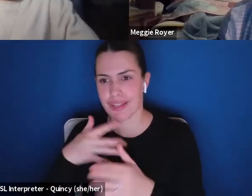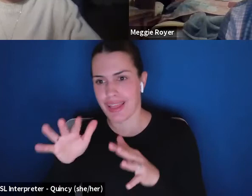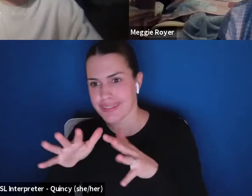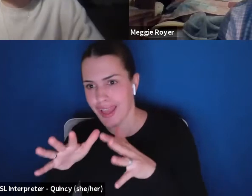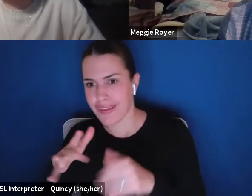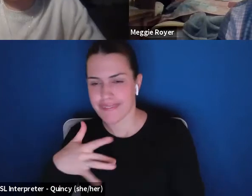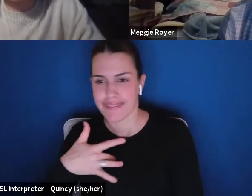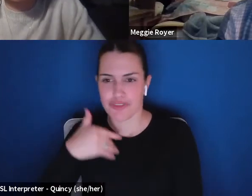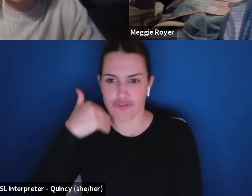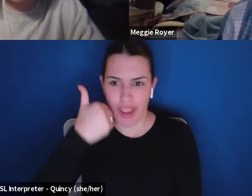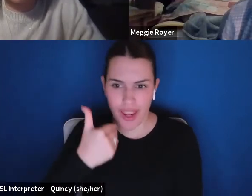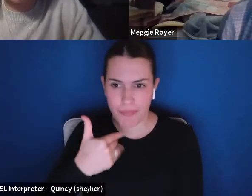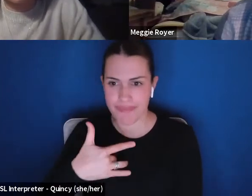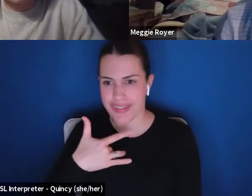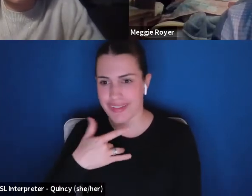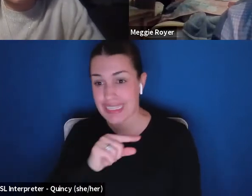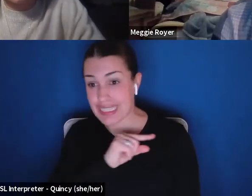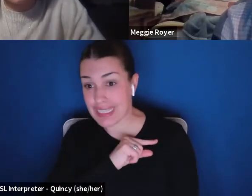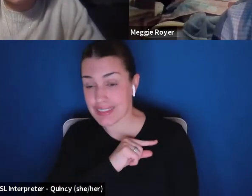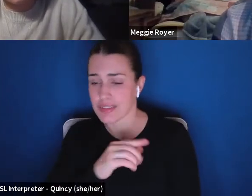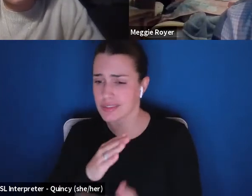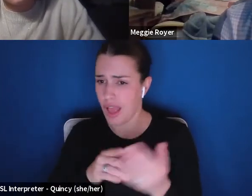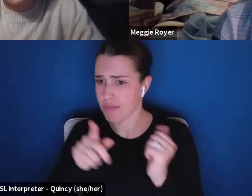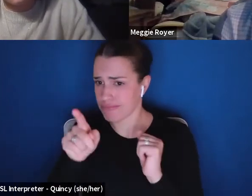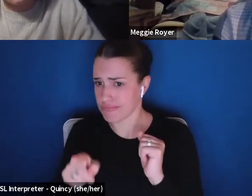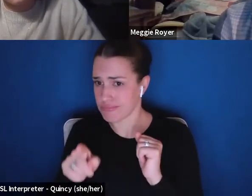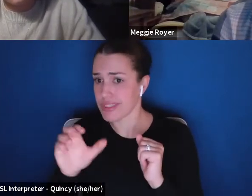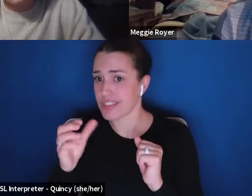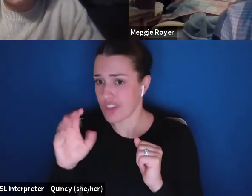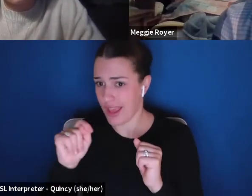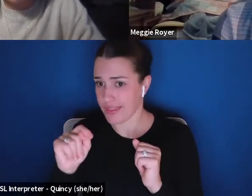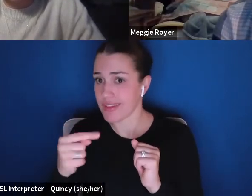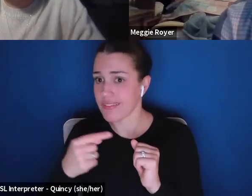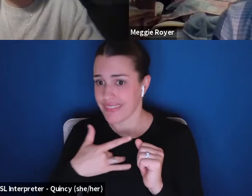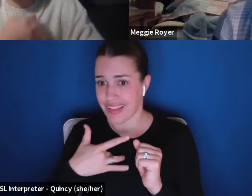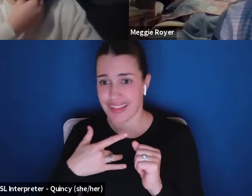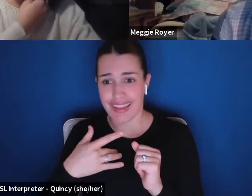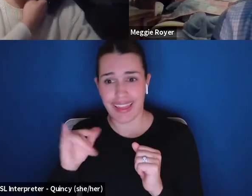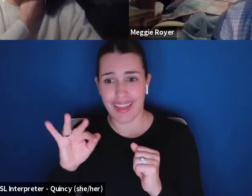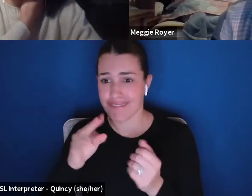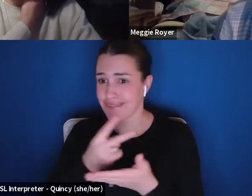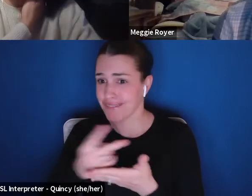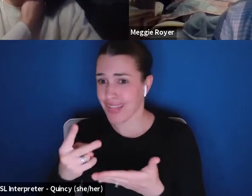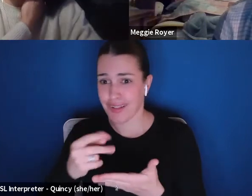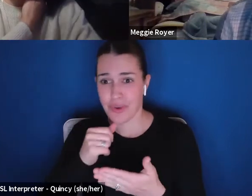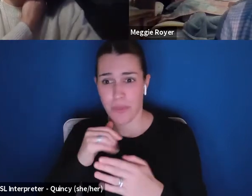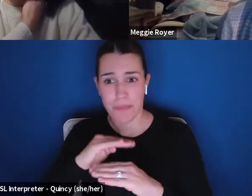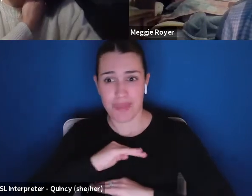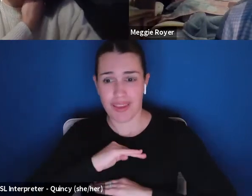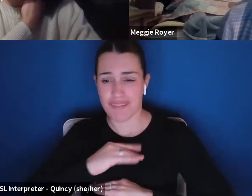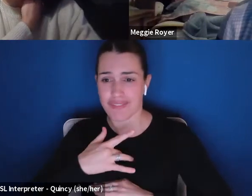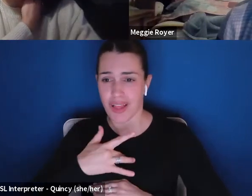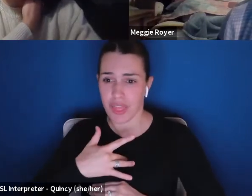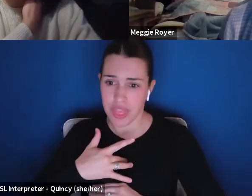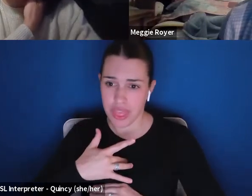shame or guilt. And a couple of people shared in the chat that they feel those things when they don't meet a goal. So resolutions can be